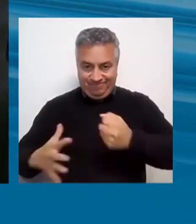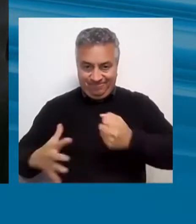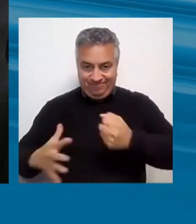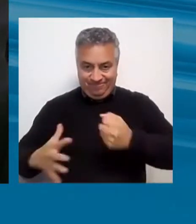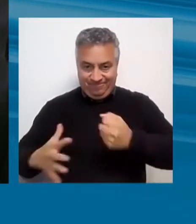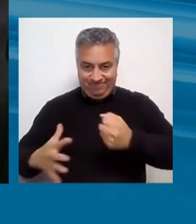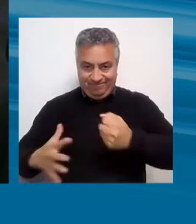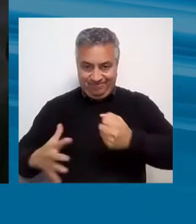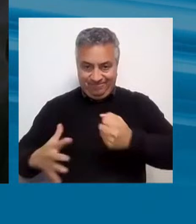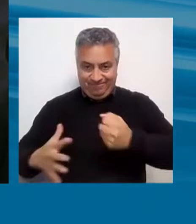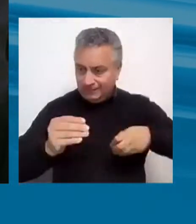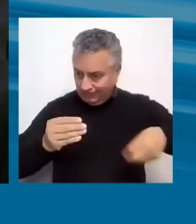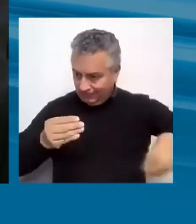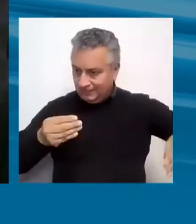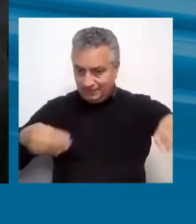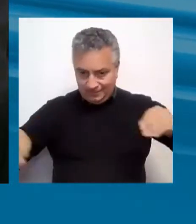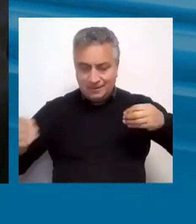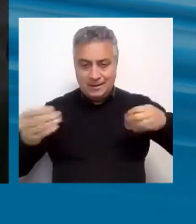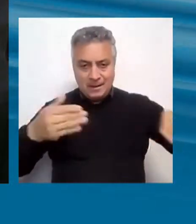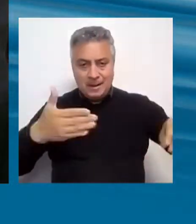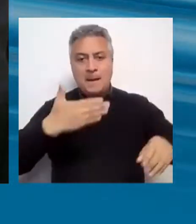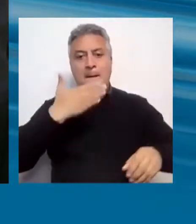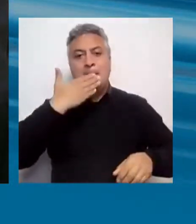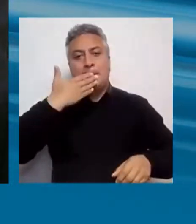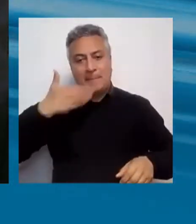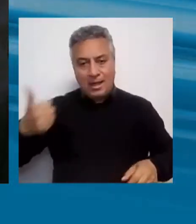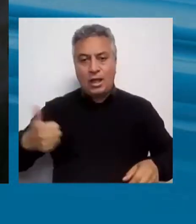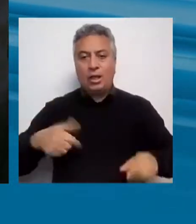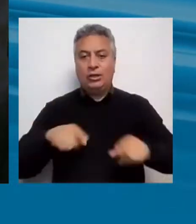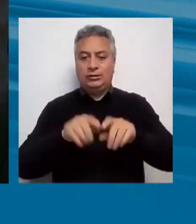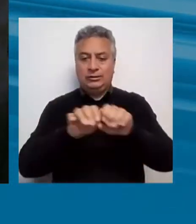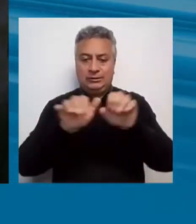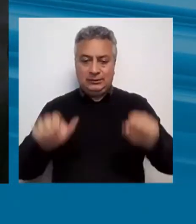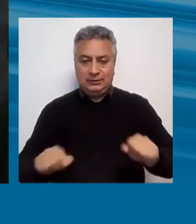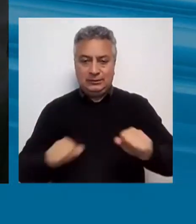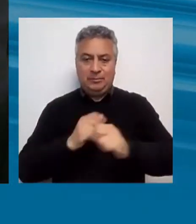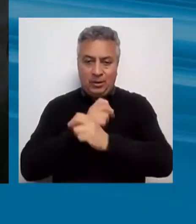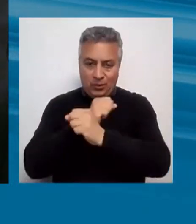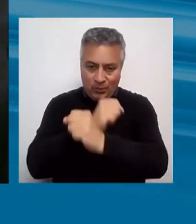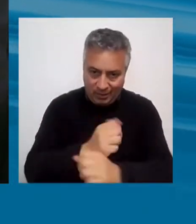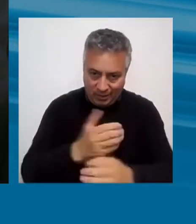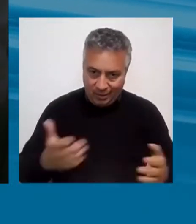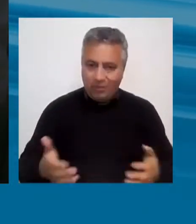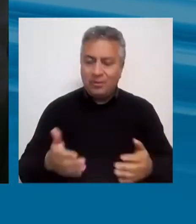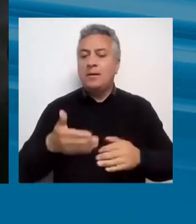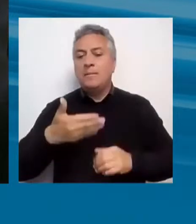duly focalized, what we'll have are better care systems.